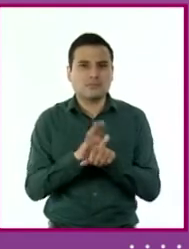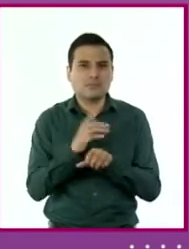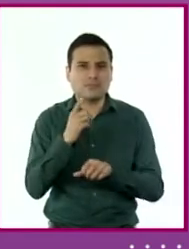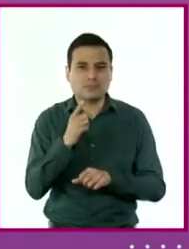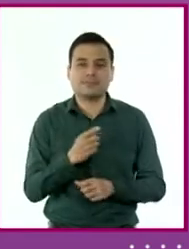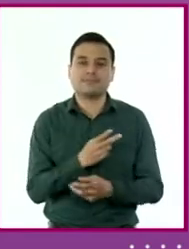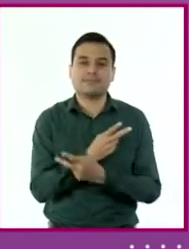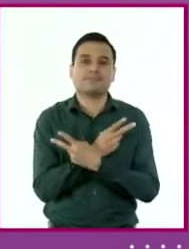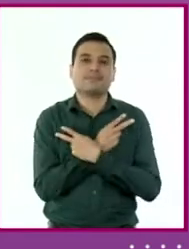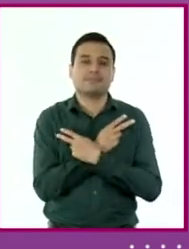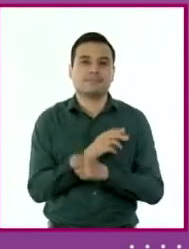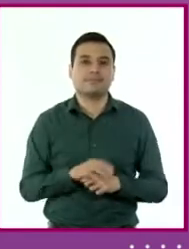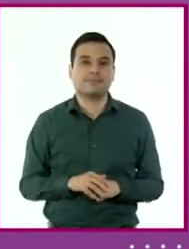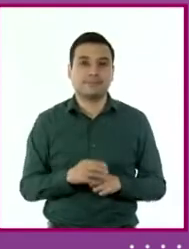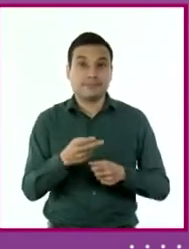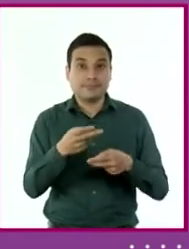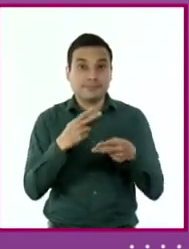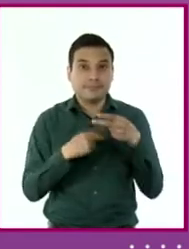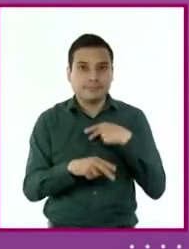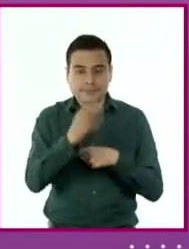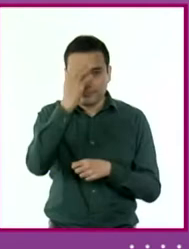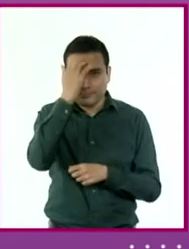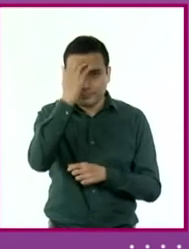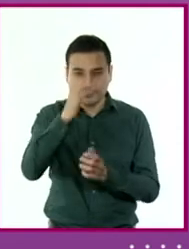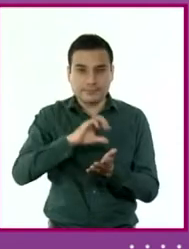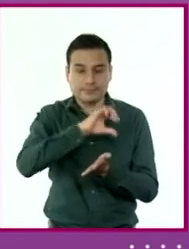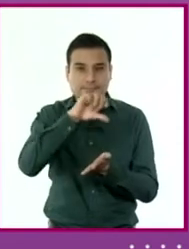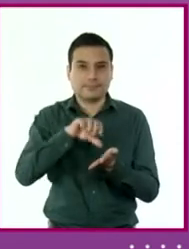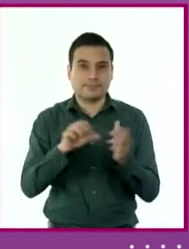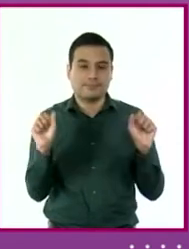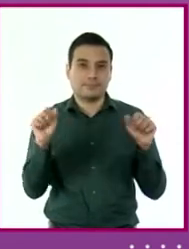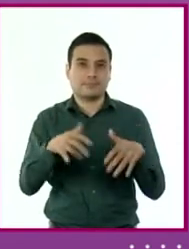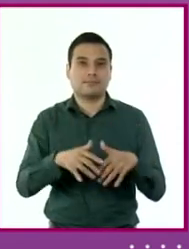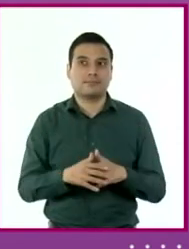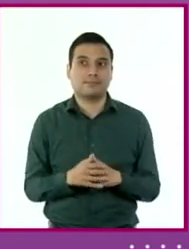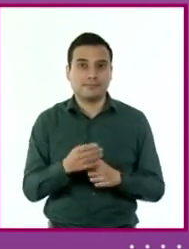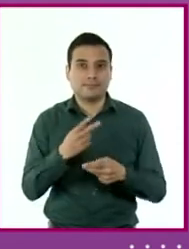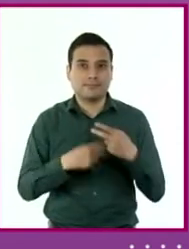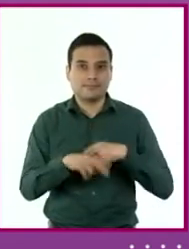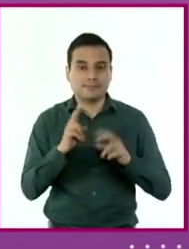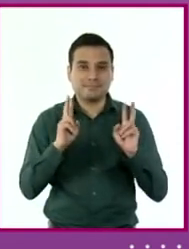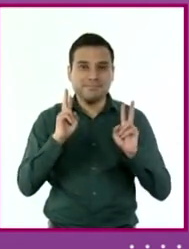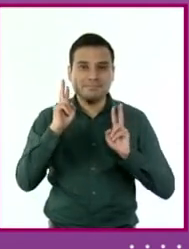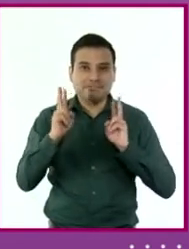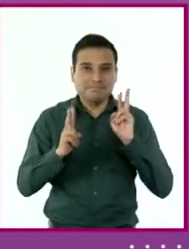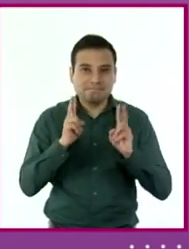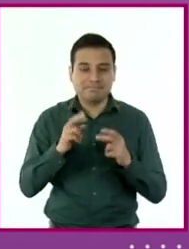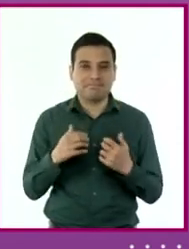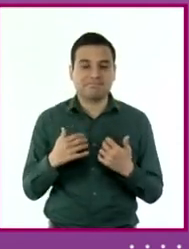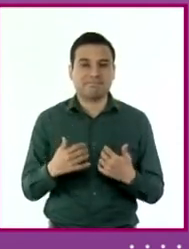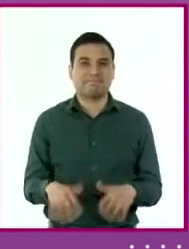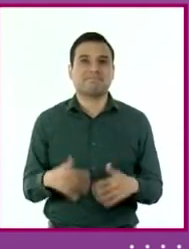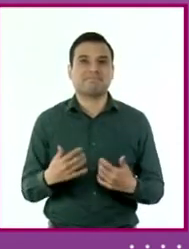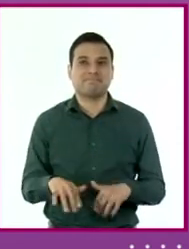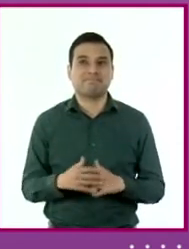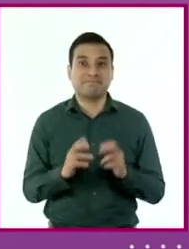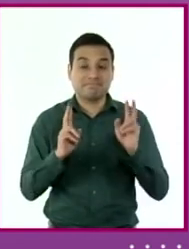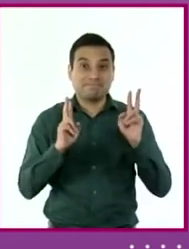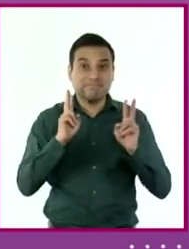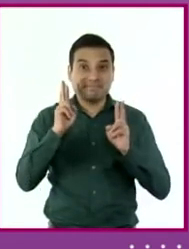vacaciones. ¡Vienen a conocer al centro! ¡Tendremos visitas! ¿Qué?